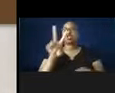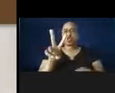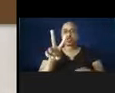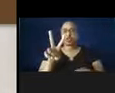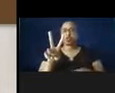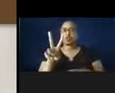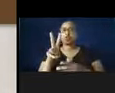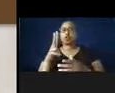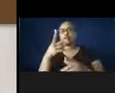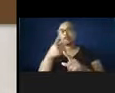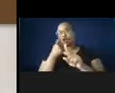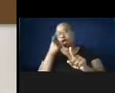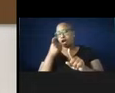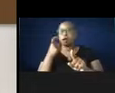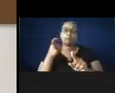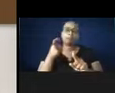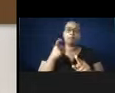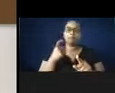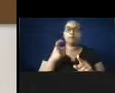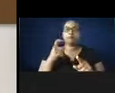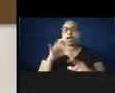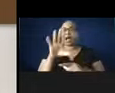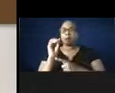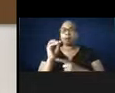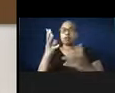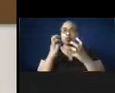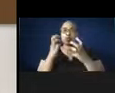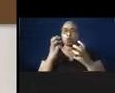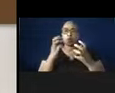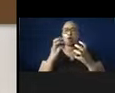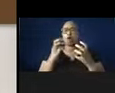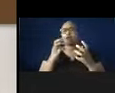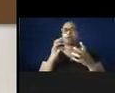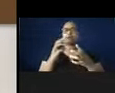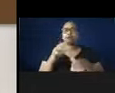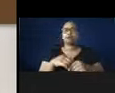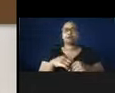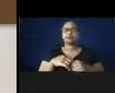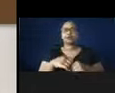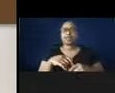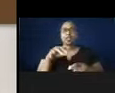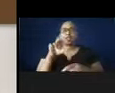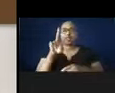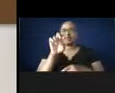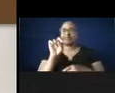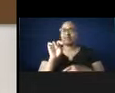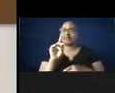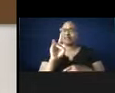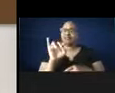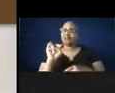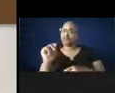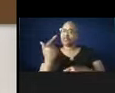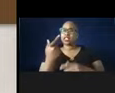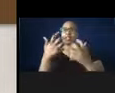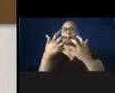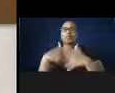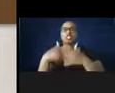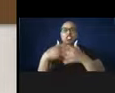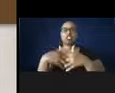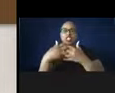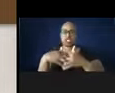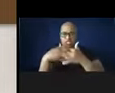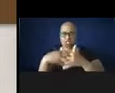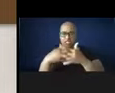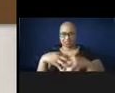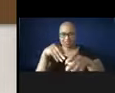vending machines out of Clara Barton National Historic Site. So I was responsible for evaluating all those